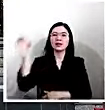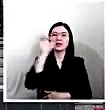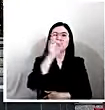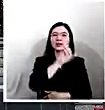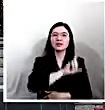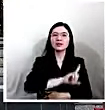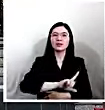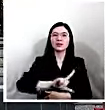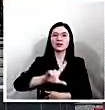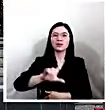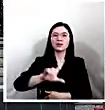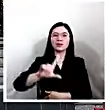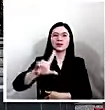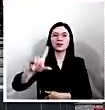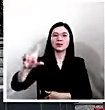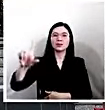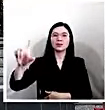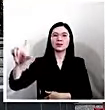mercy.